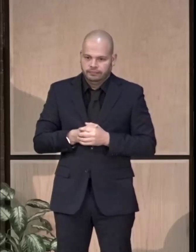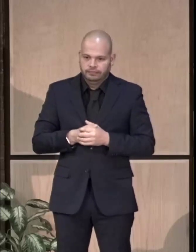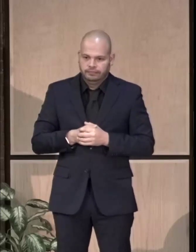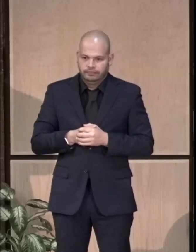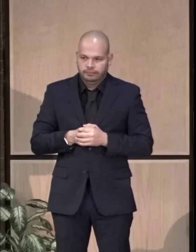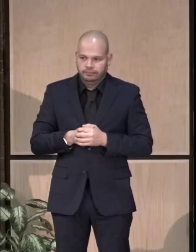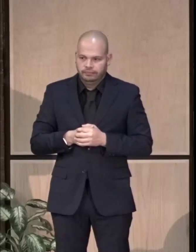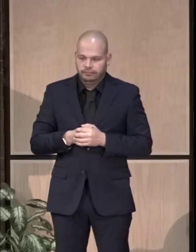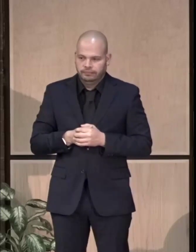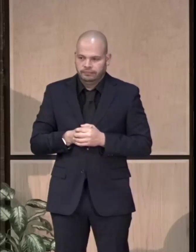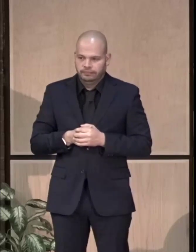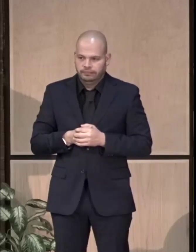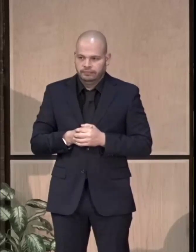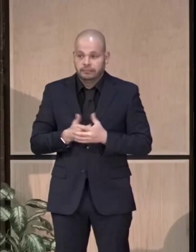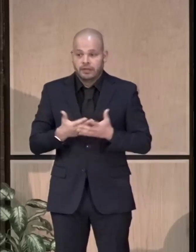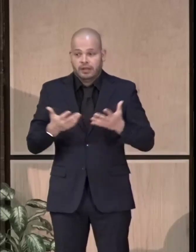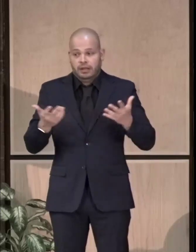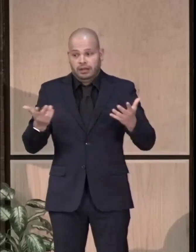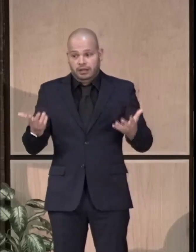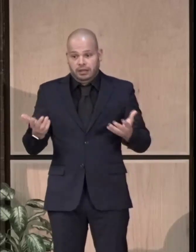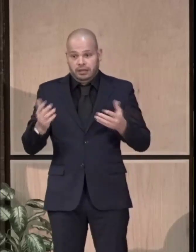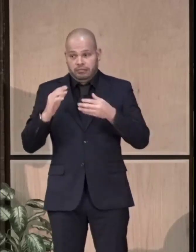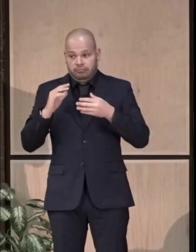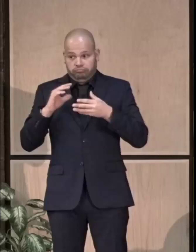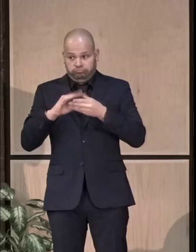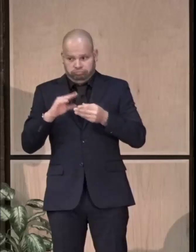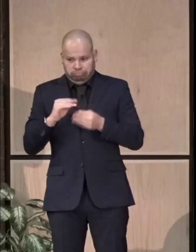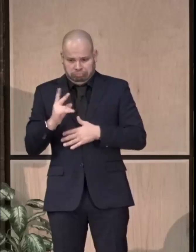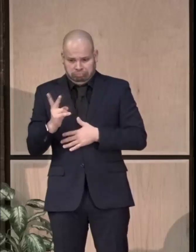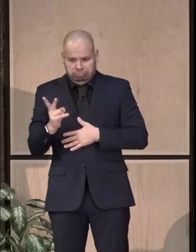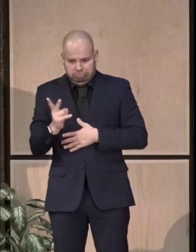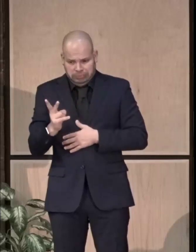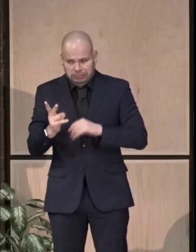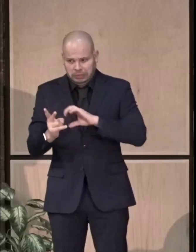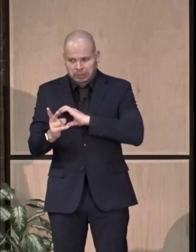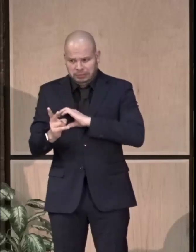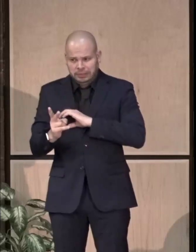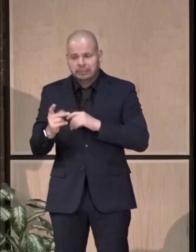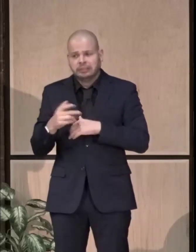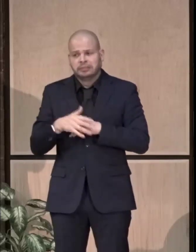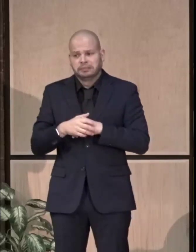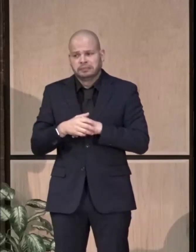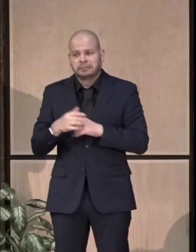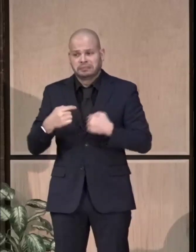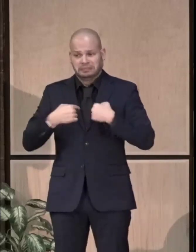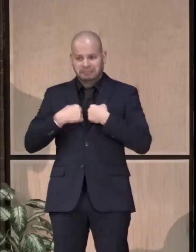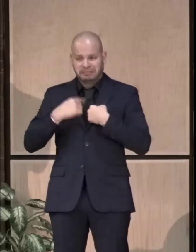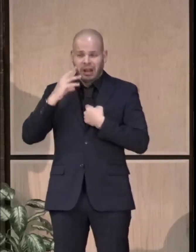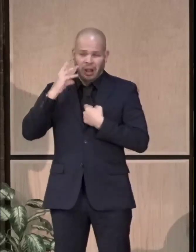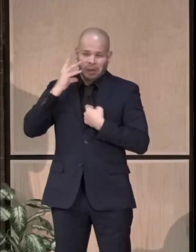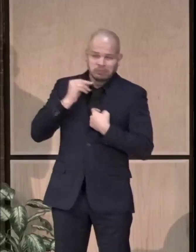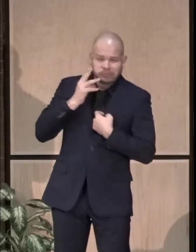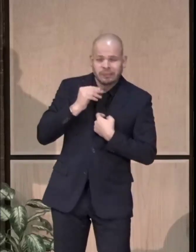It's more to just provide that officer that I come from a law enforcement background as well.